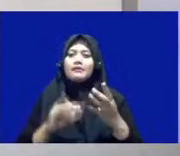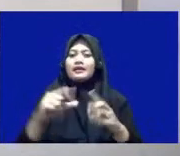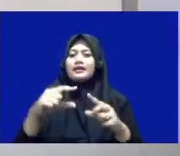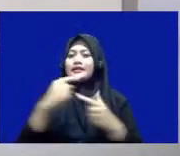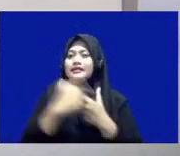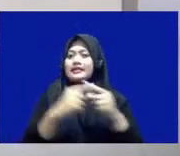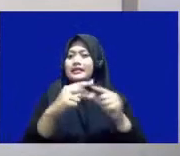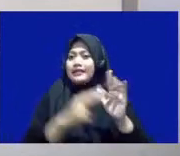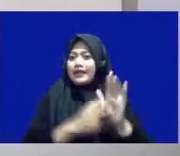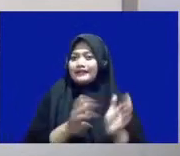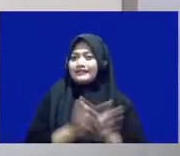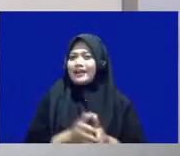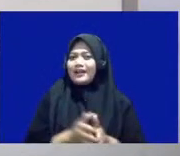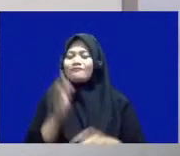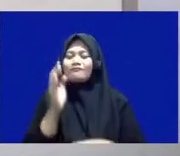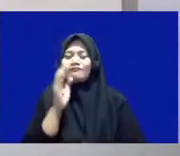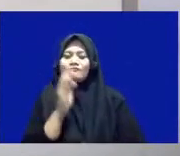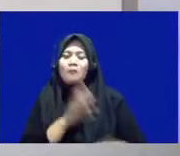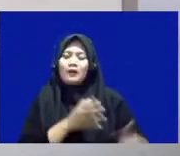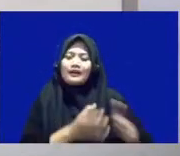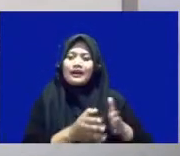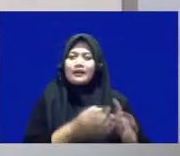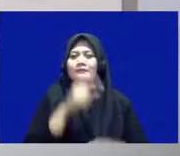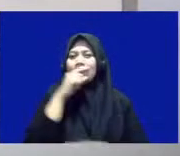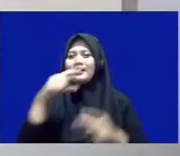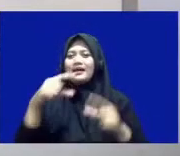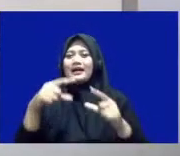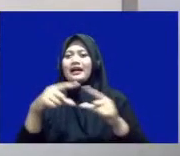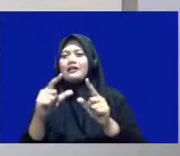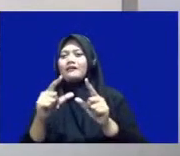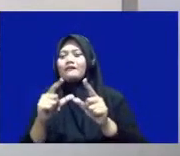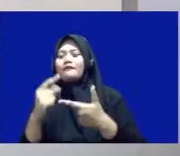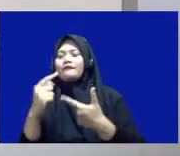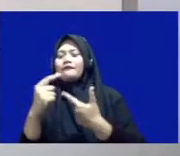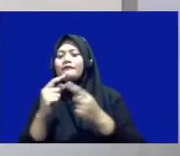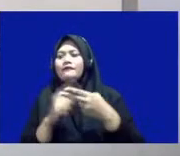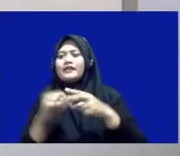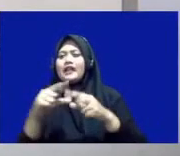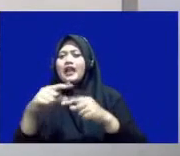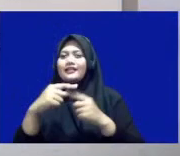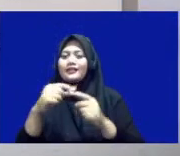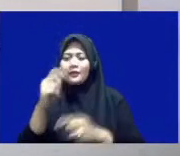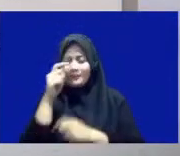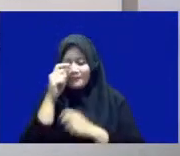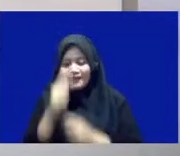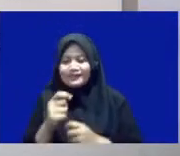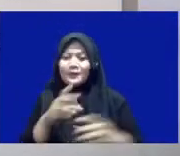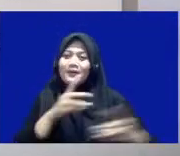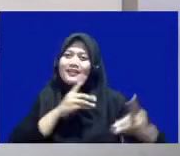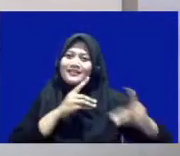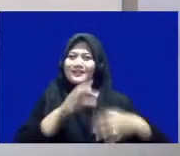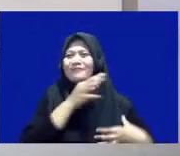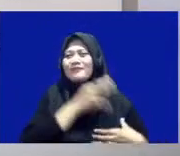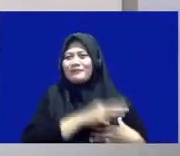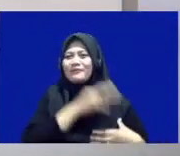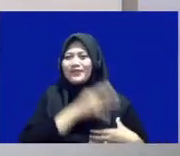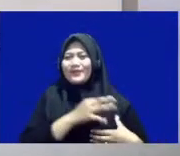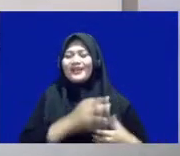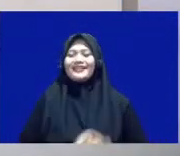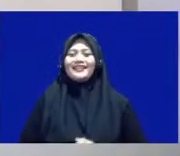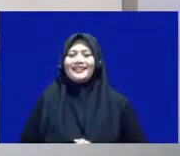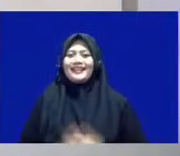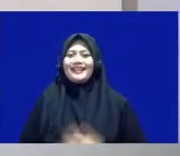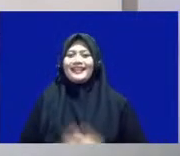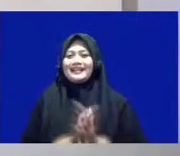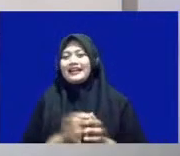session, Mr. Avianto. Thank you so much for a very delightful discussion. And before we come to the end of virtual